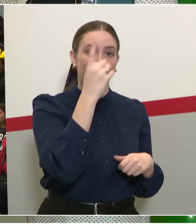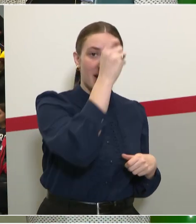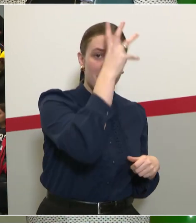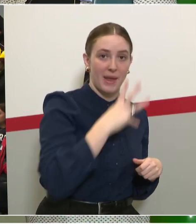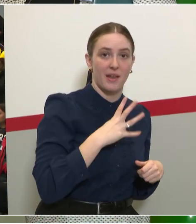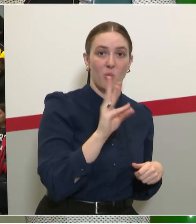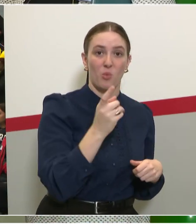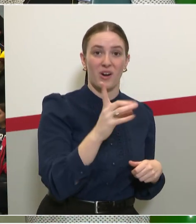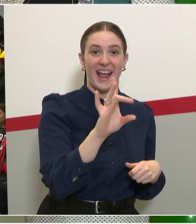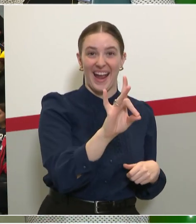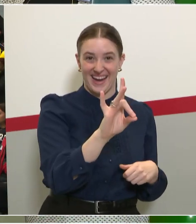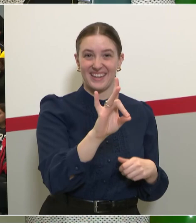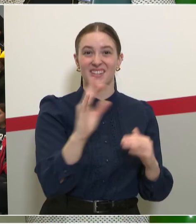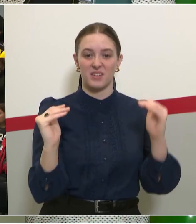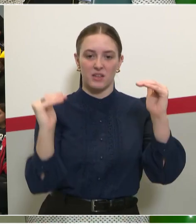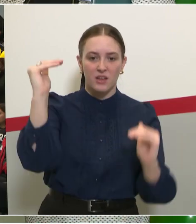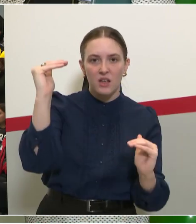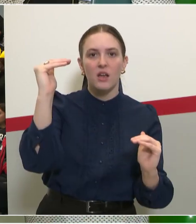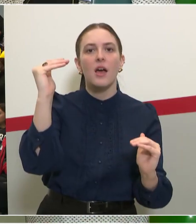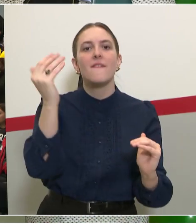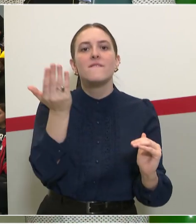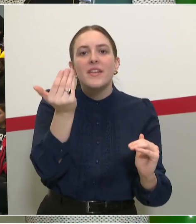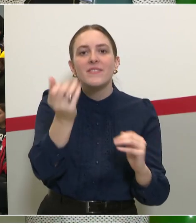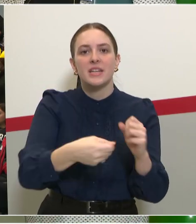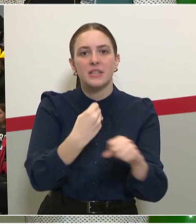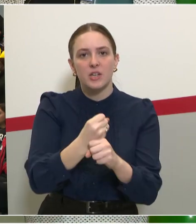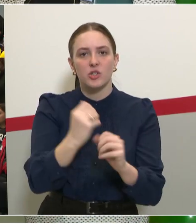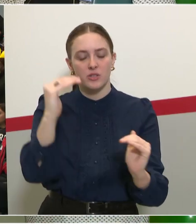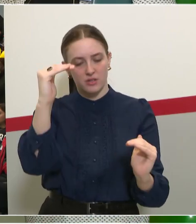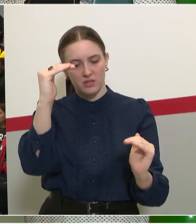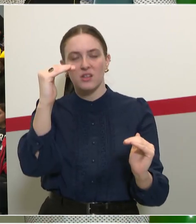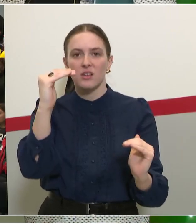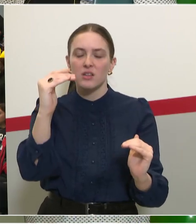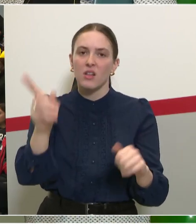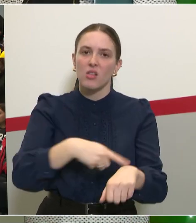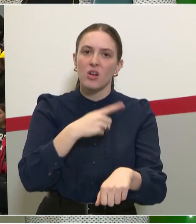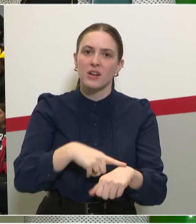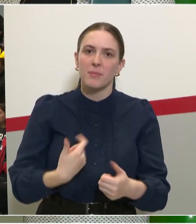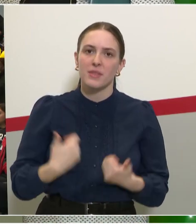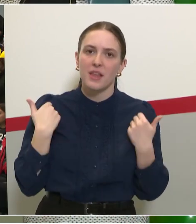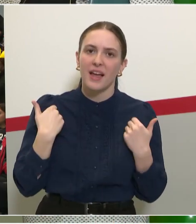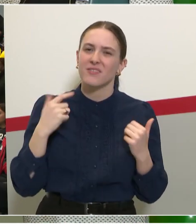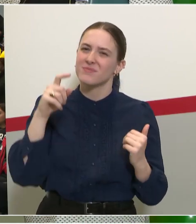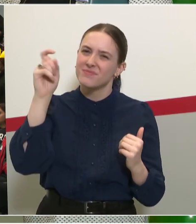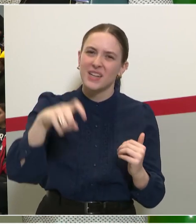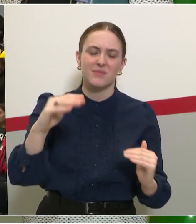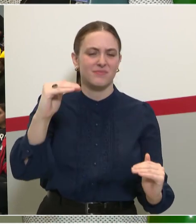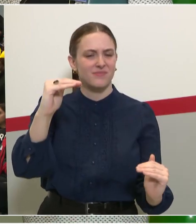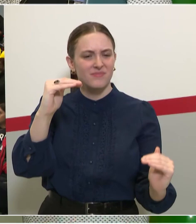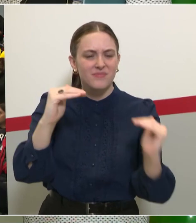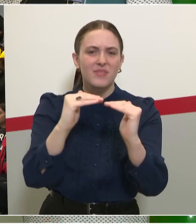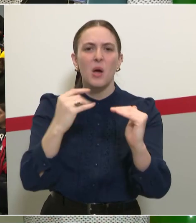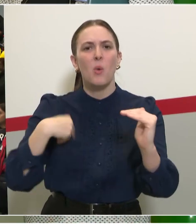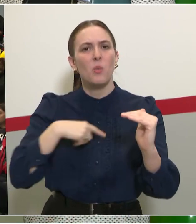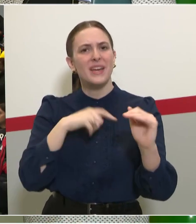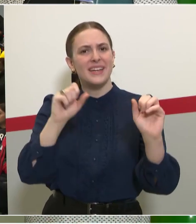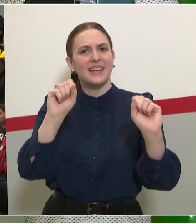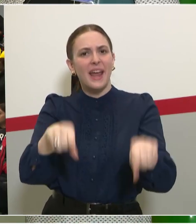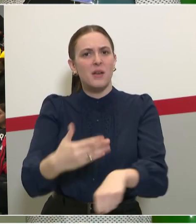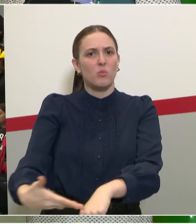8. 15 years is a lot of life. And we know when we can improve